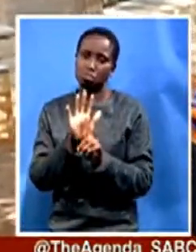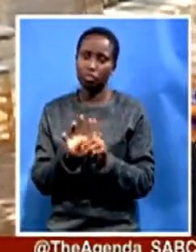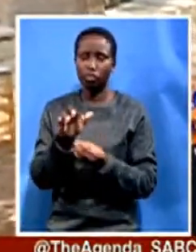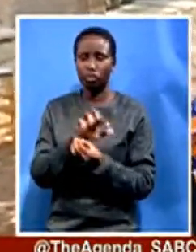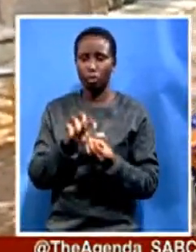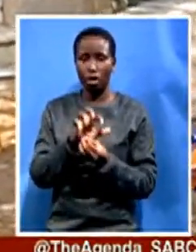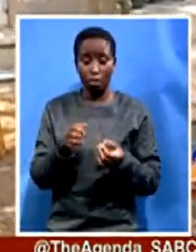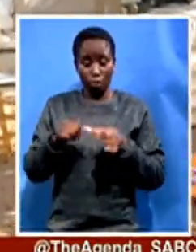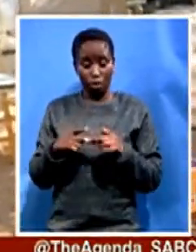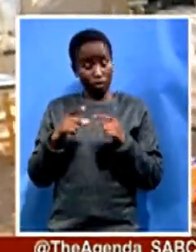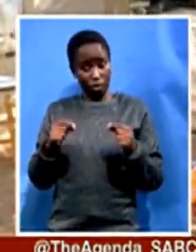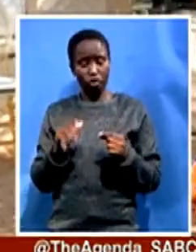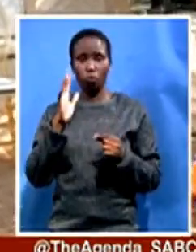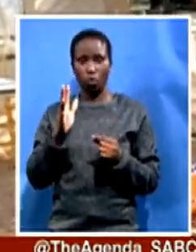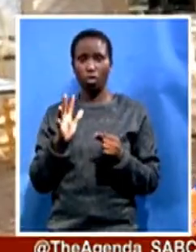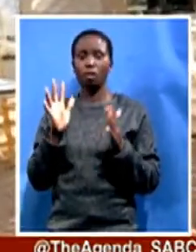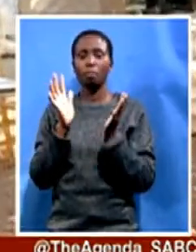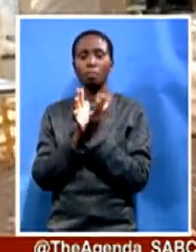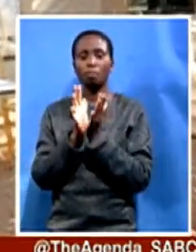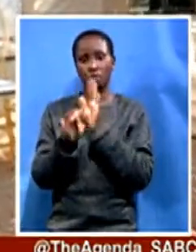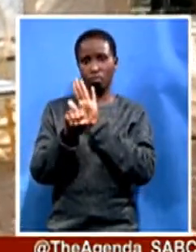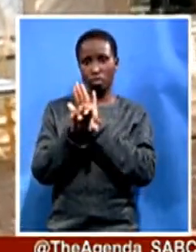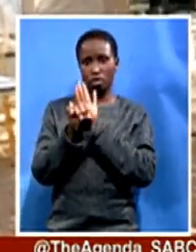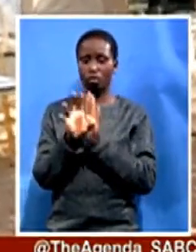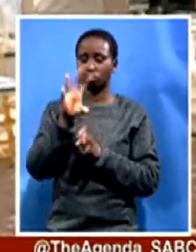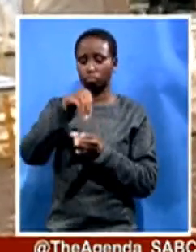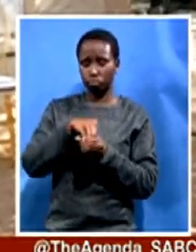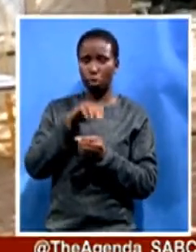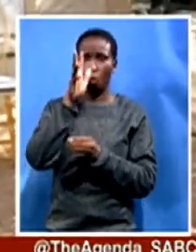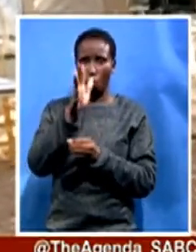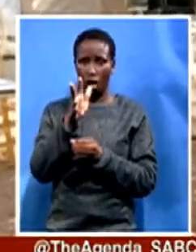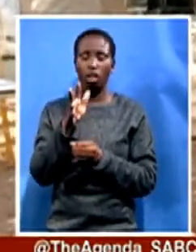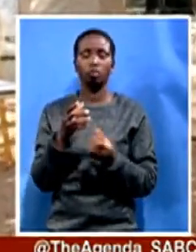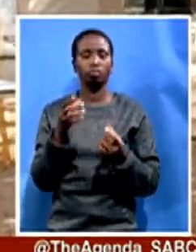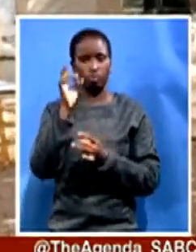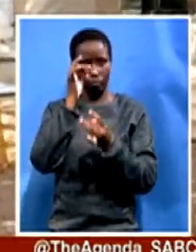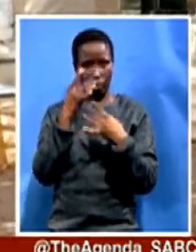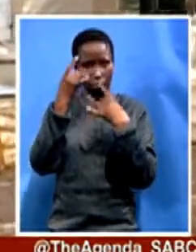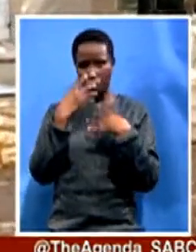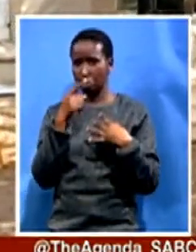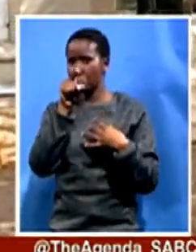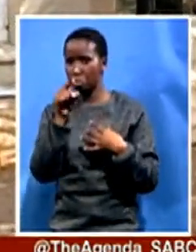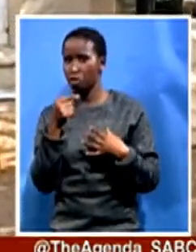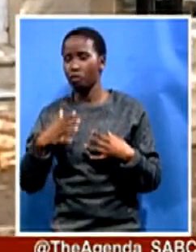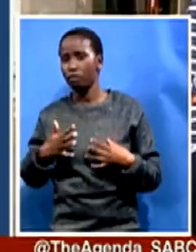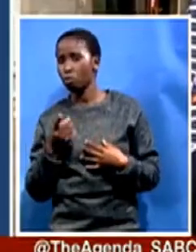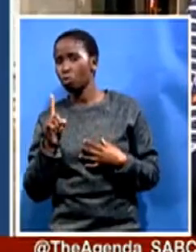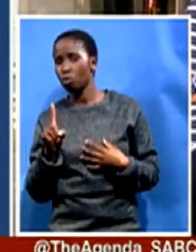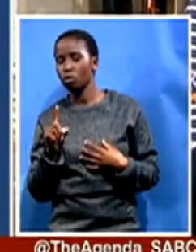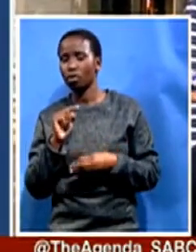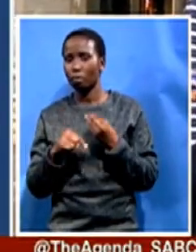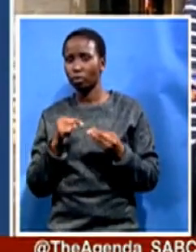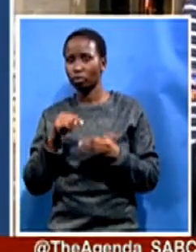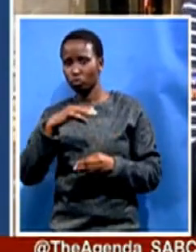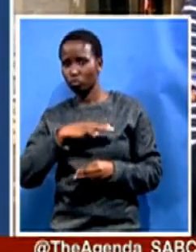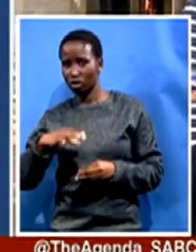media in terms of where the process of that request is with regards to the presidency. Desiree? Simphiwe, we